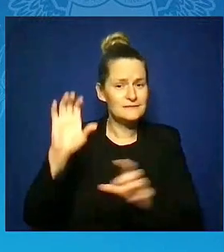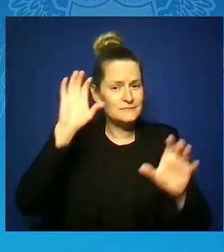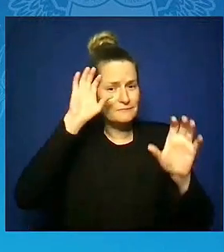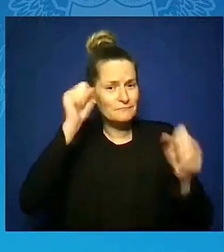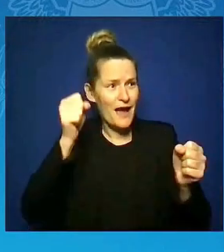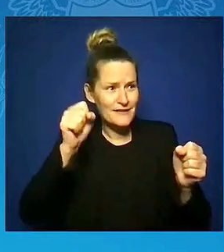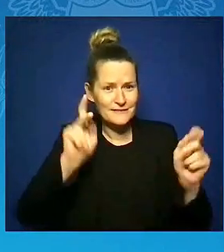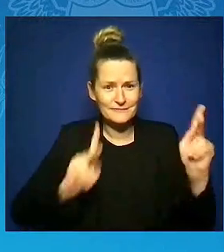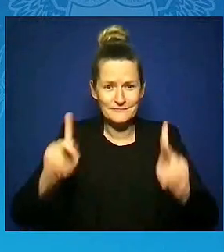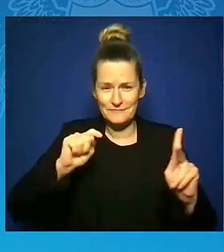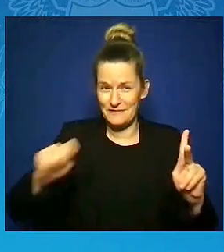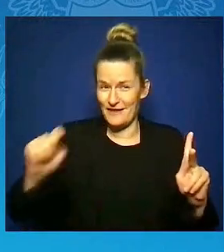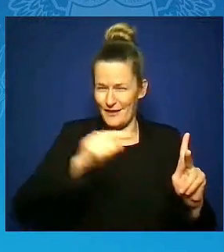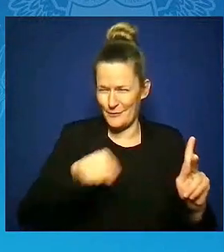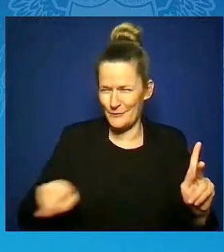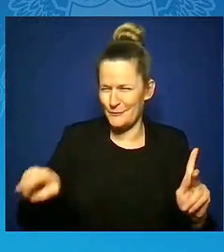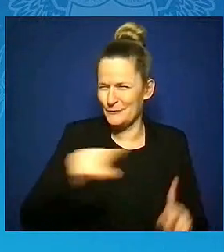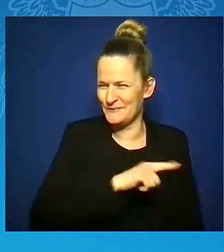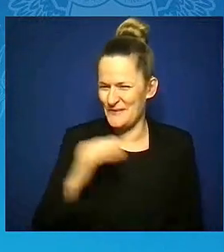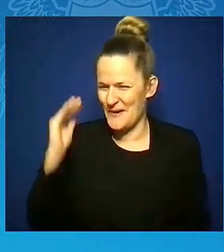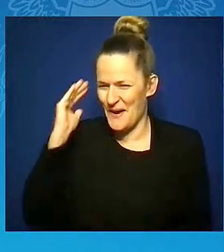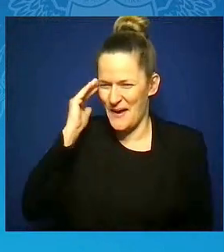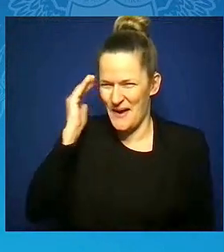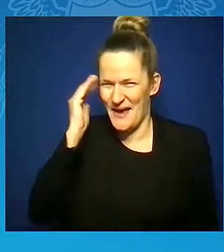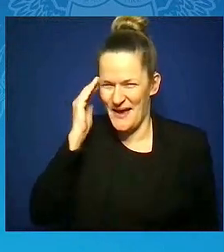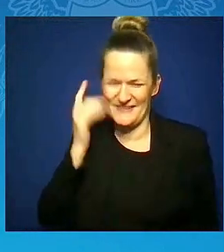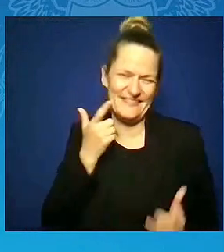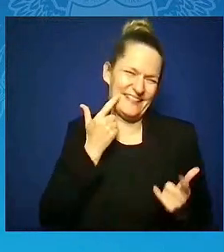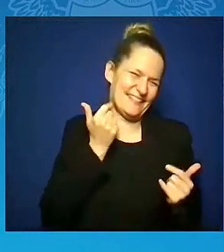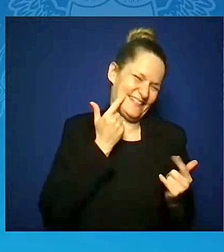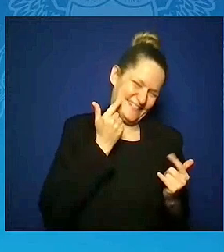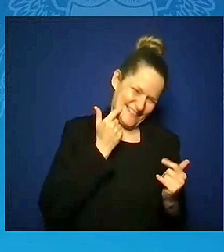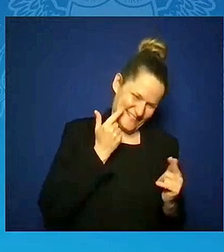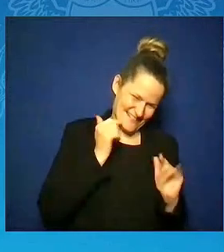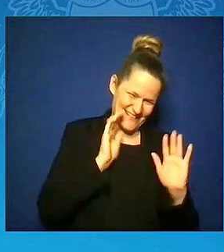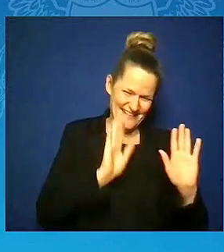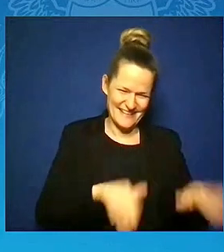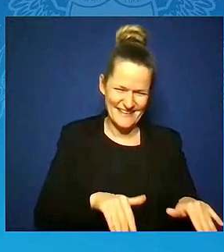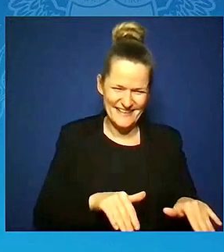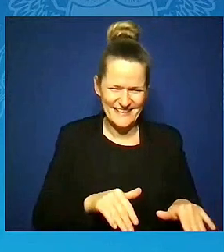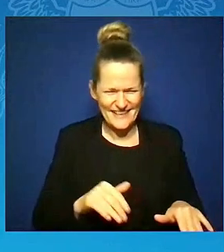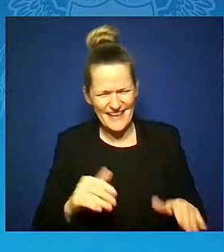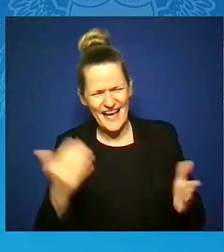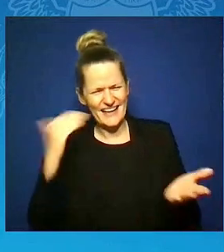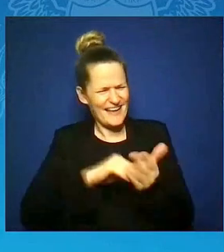Wow, y'all, give it up one more time for Quavo and the Vice President of the United States of America.